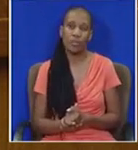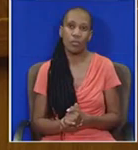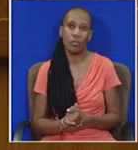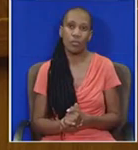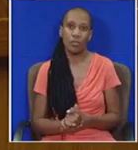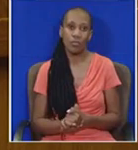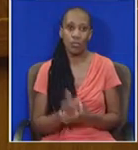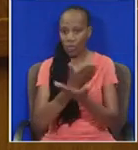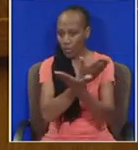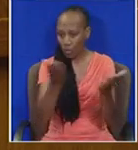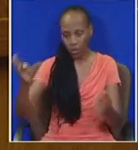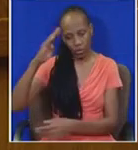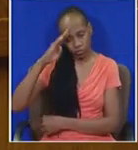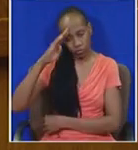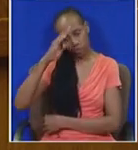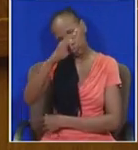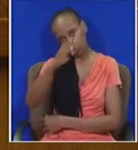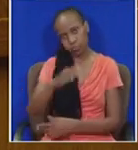I salute all of you.